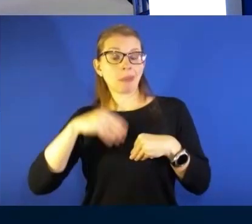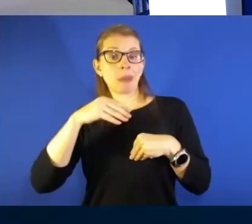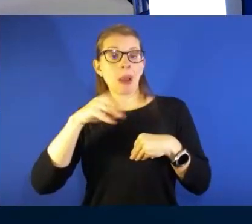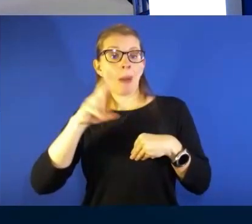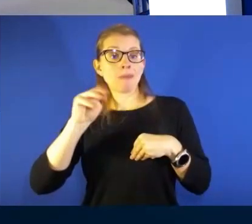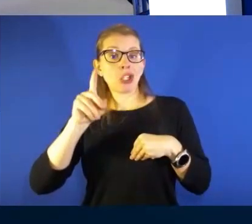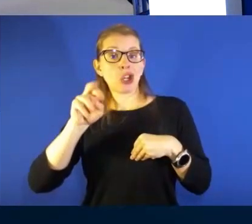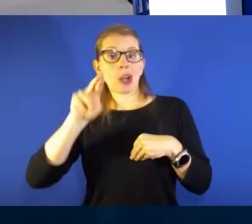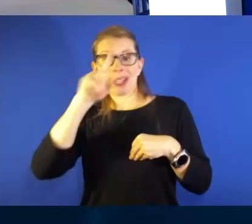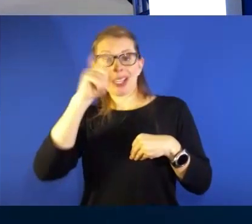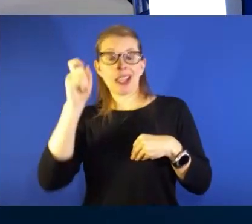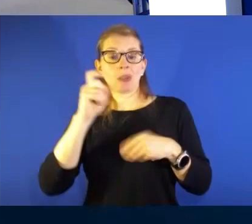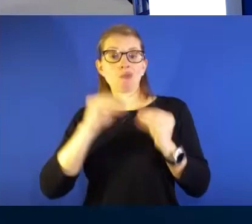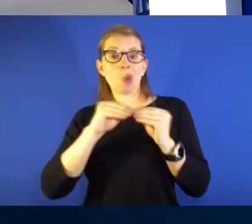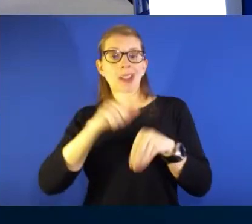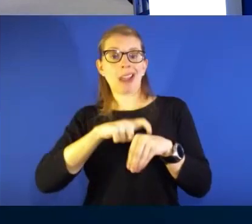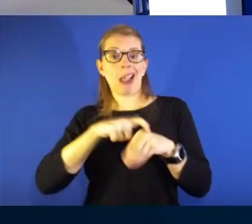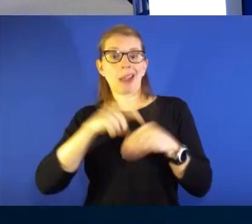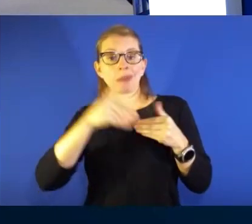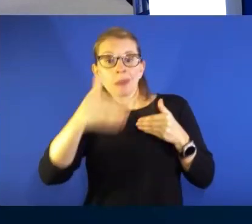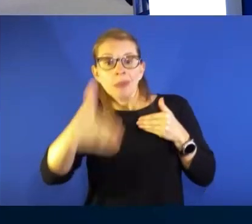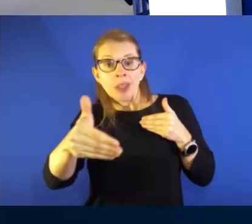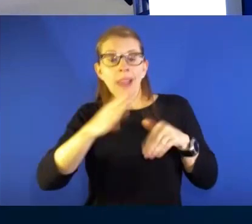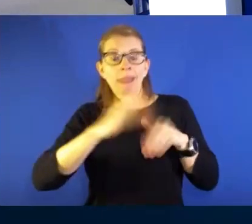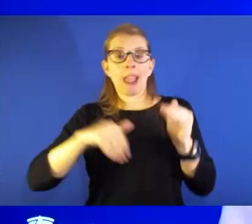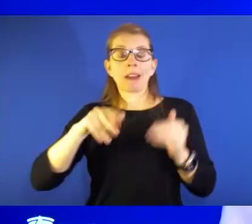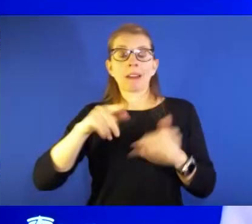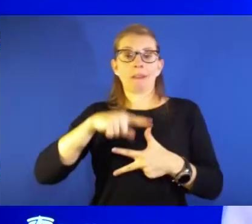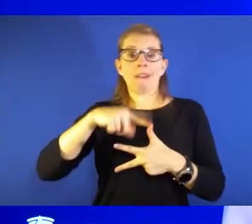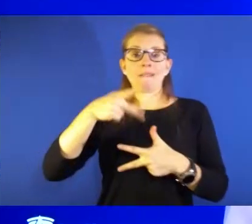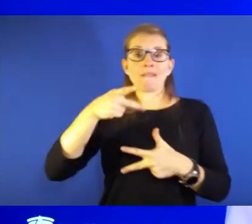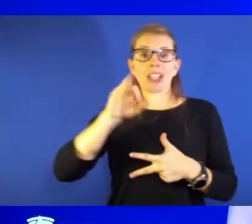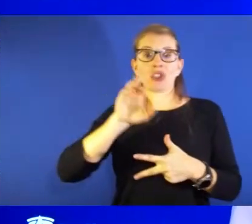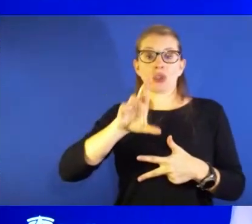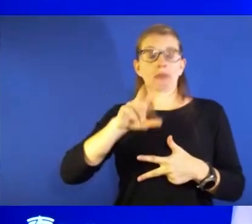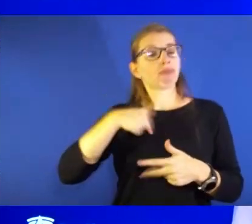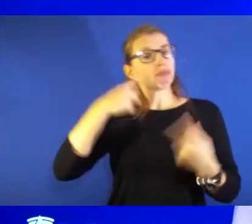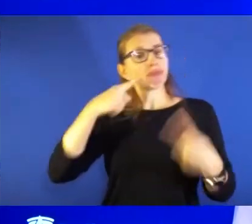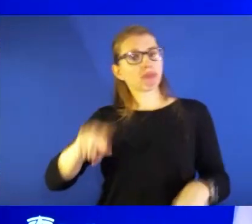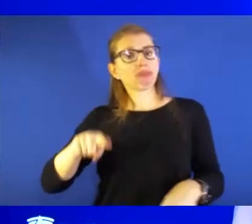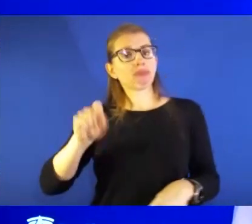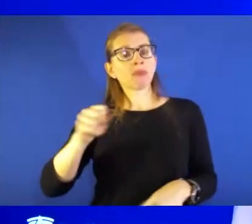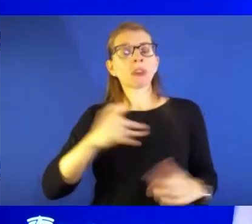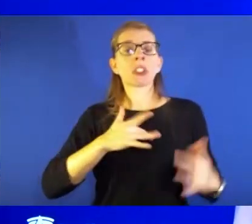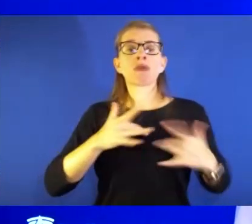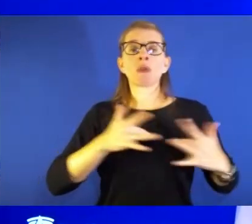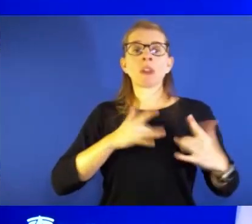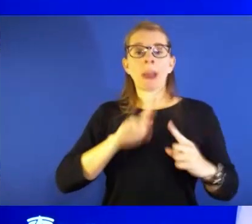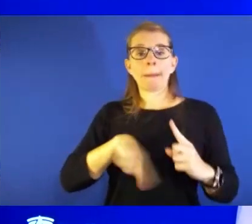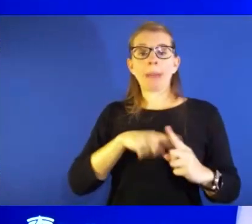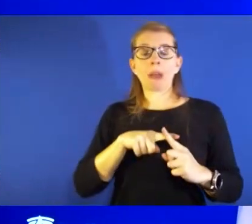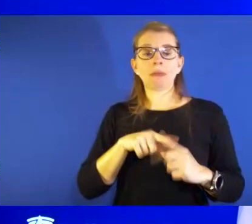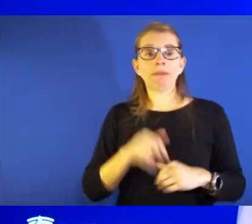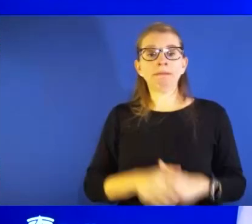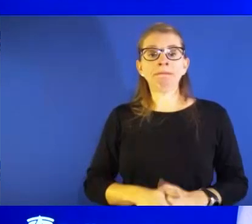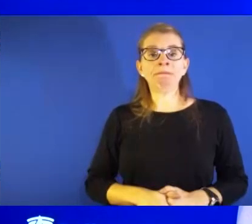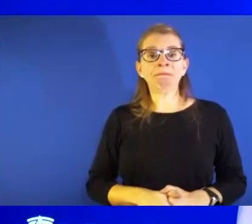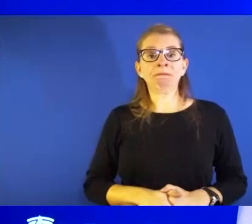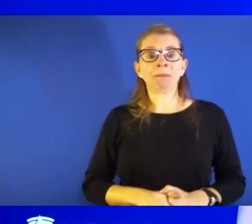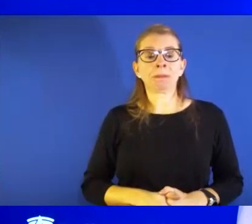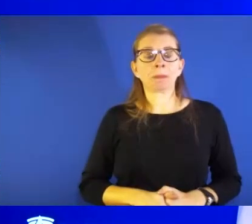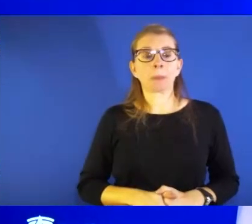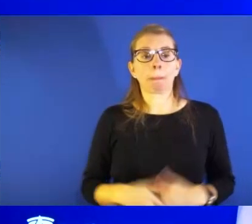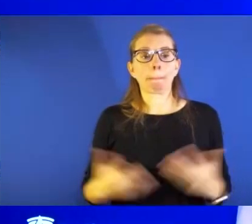out than Pfizer. Yeah, absolutely. I would agree with that. I think we had concerns about the